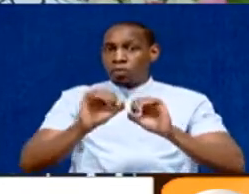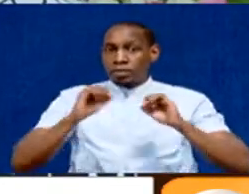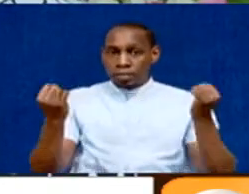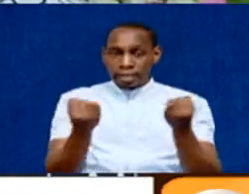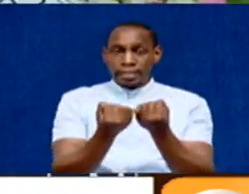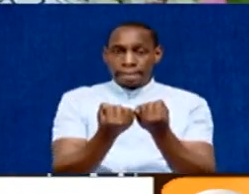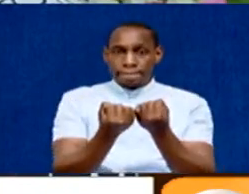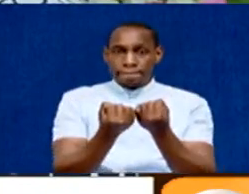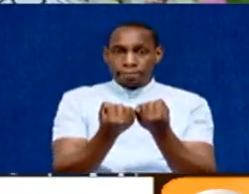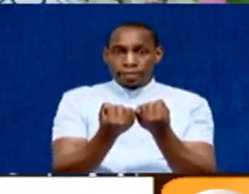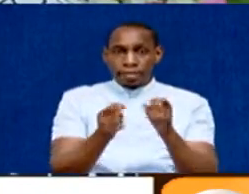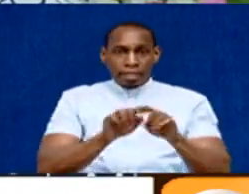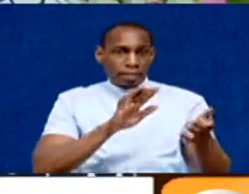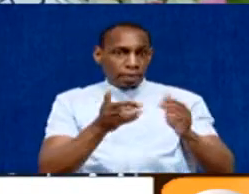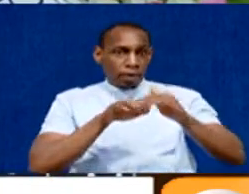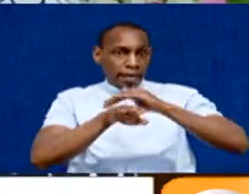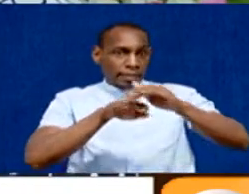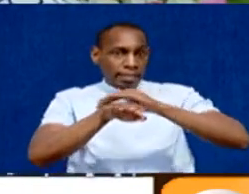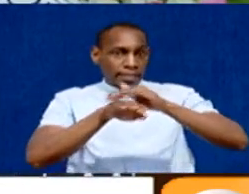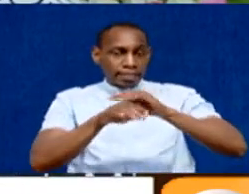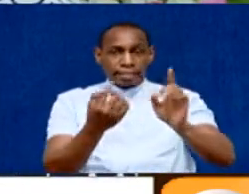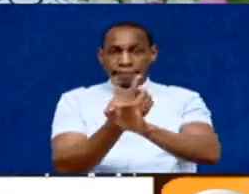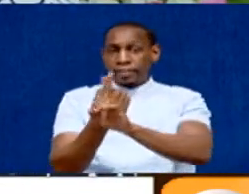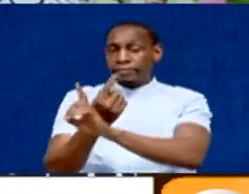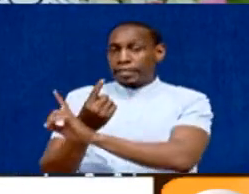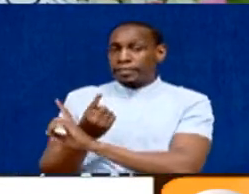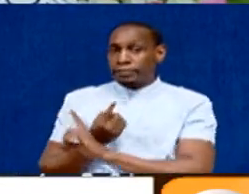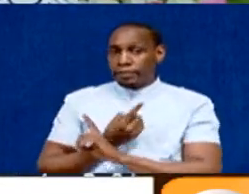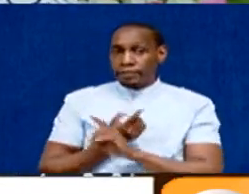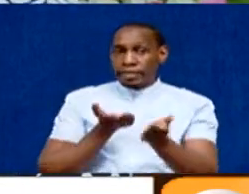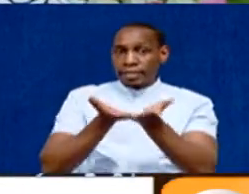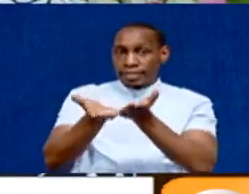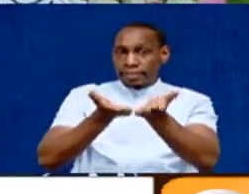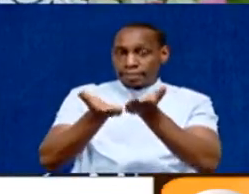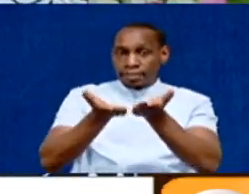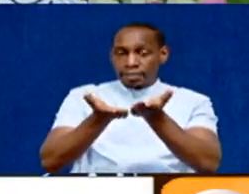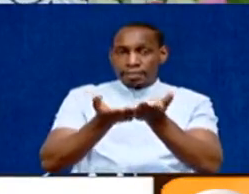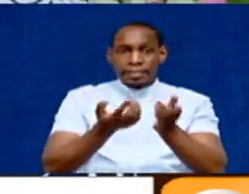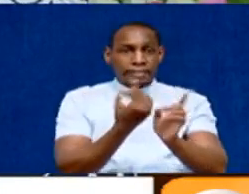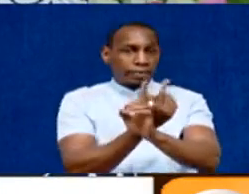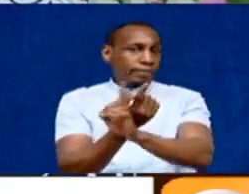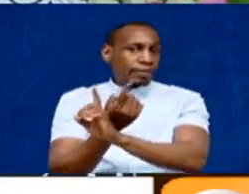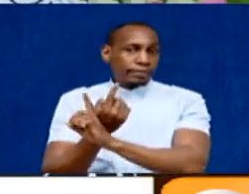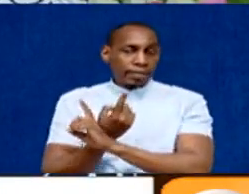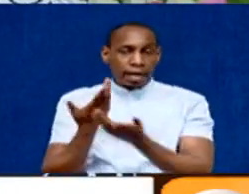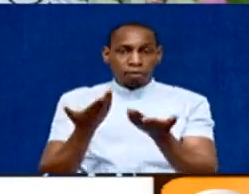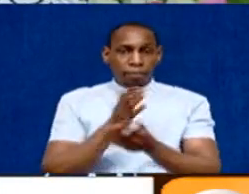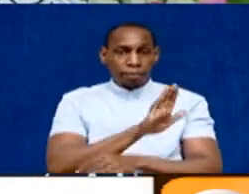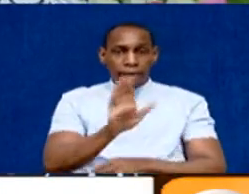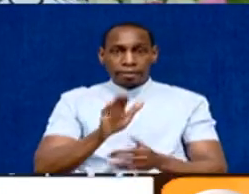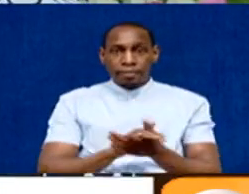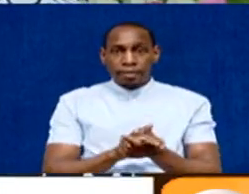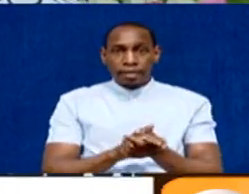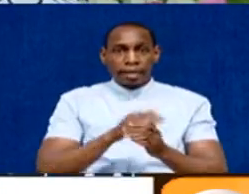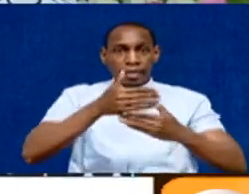the society, how they access various services, various how the